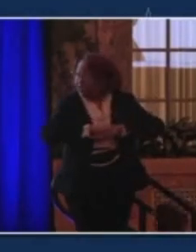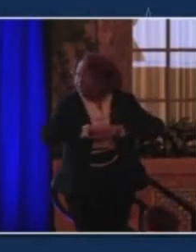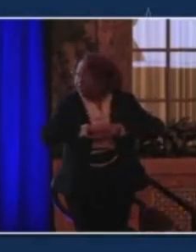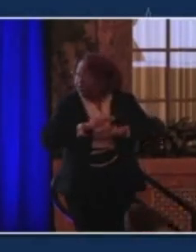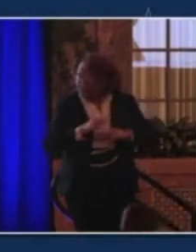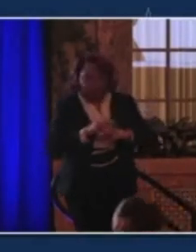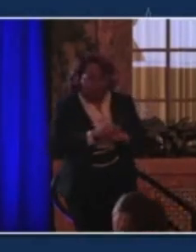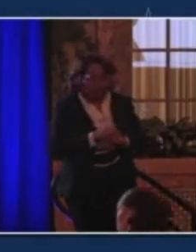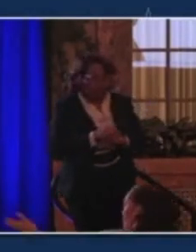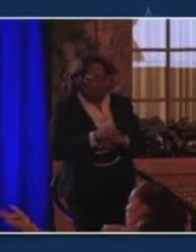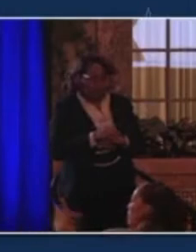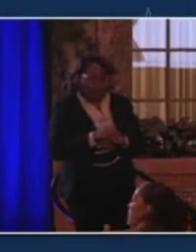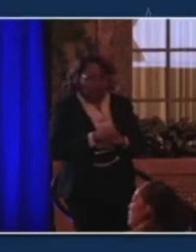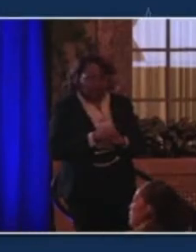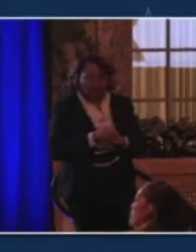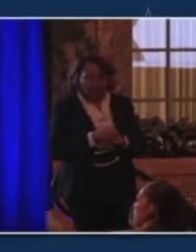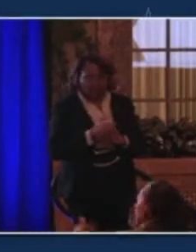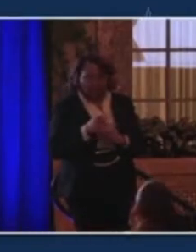Cole.